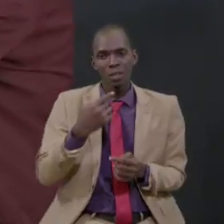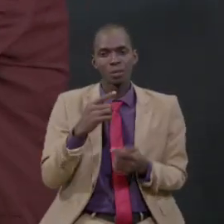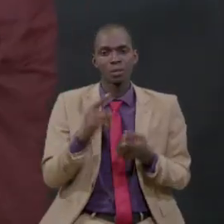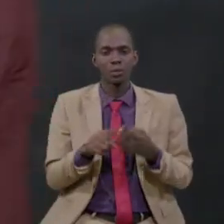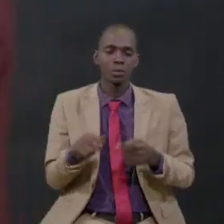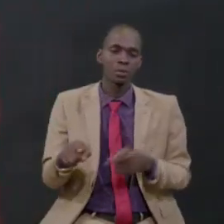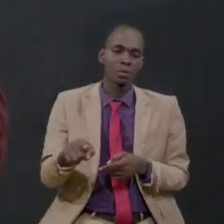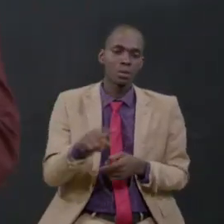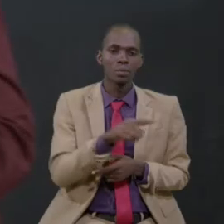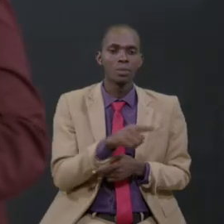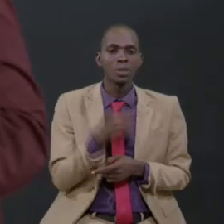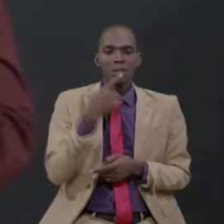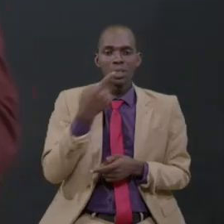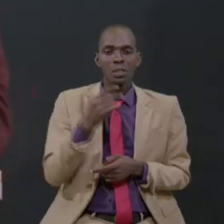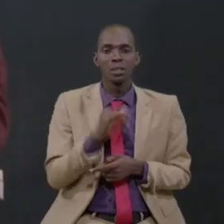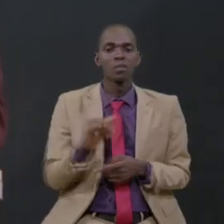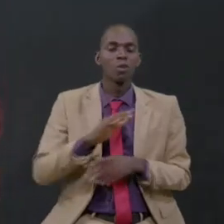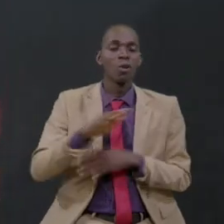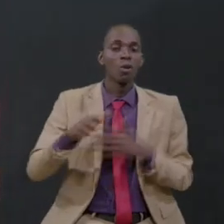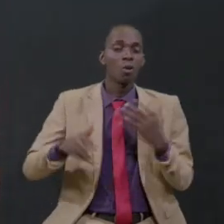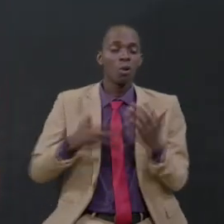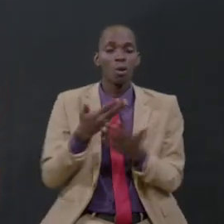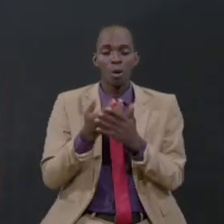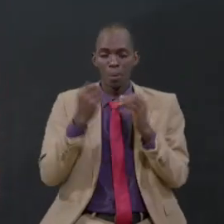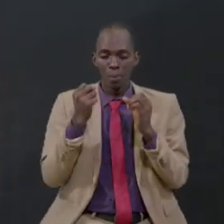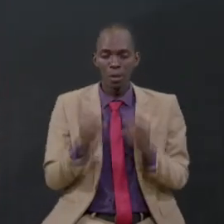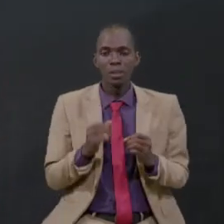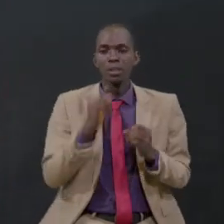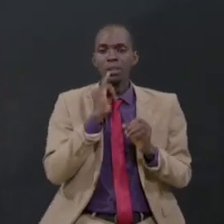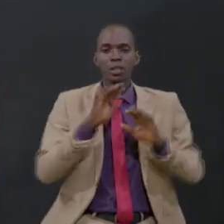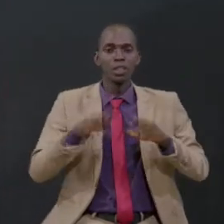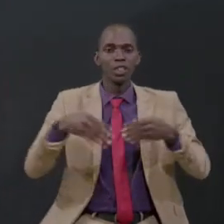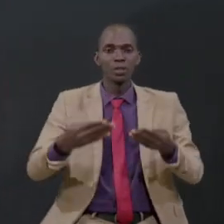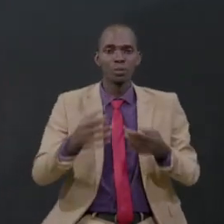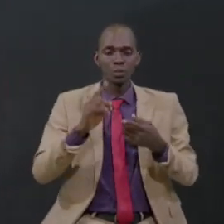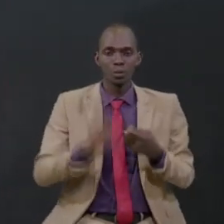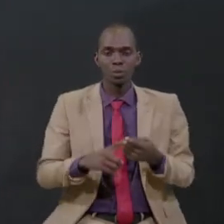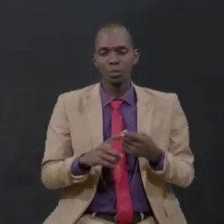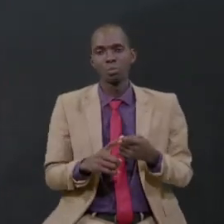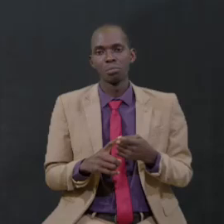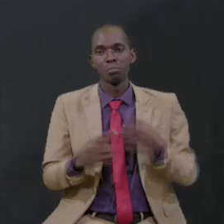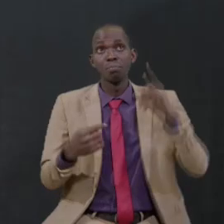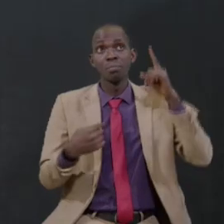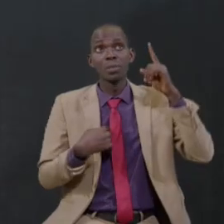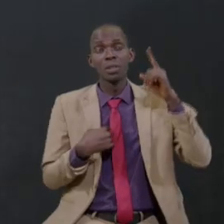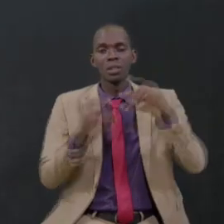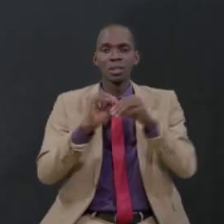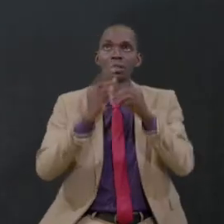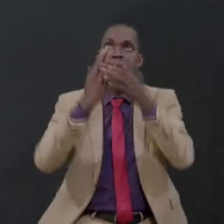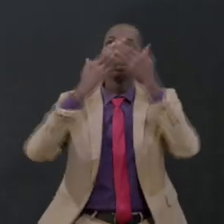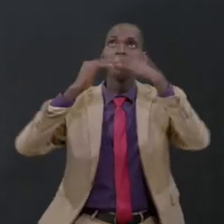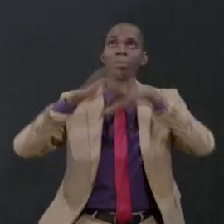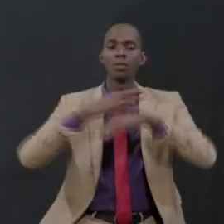saying, all power is given unto me in heaven and on earth.